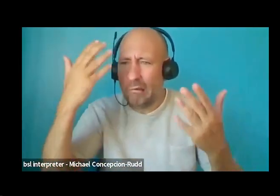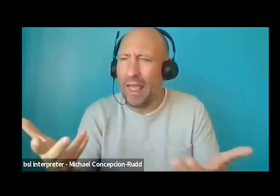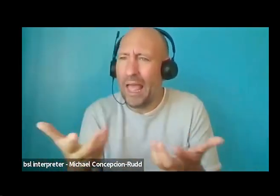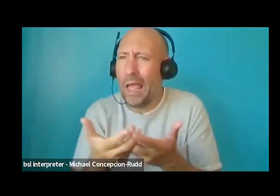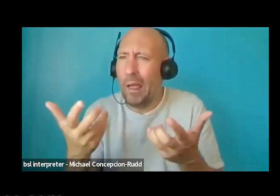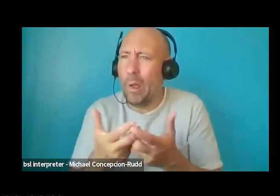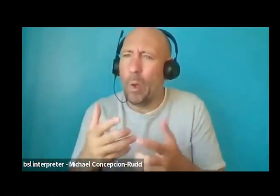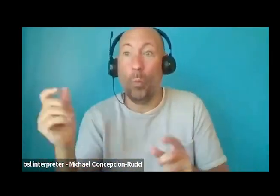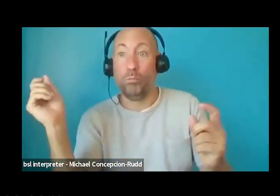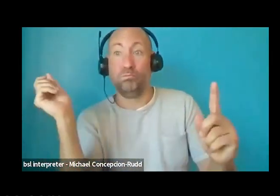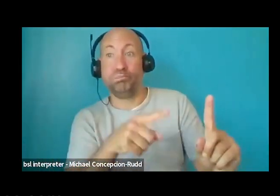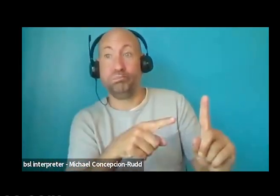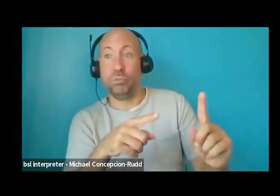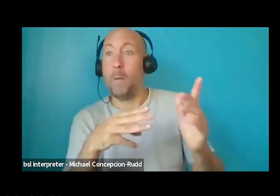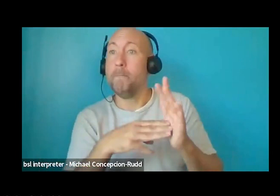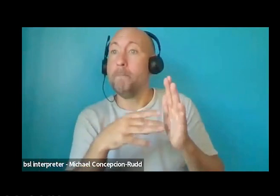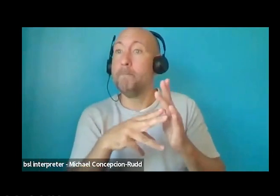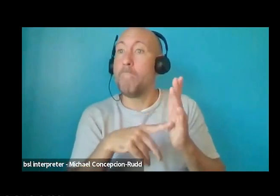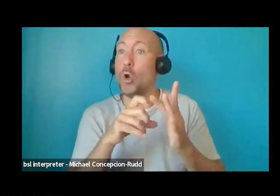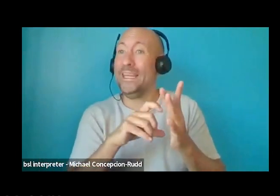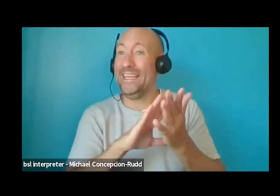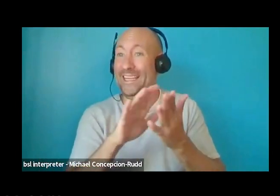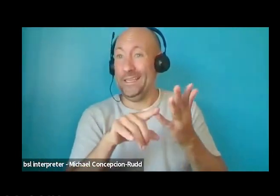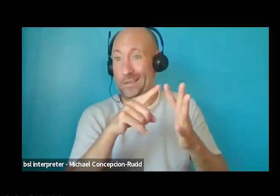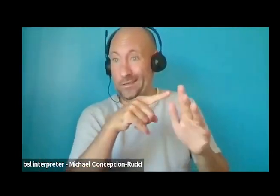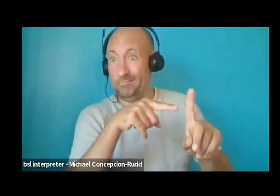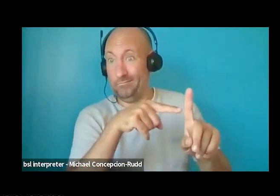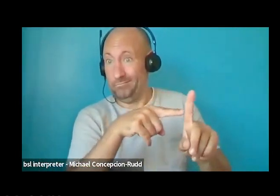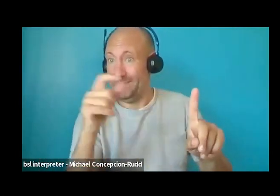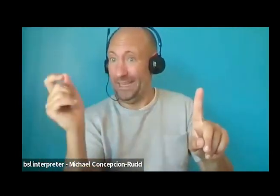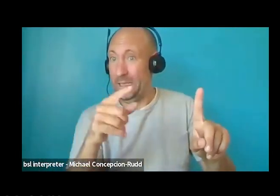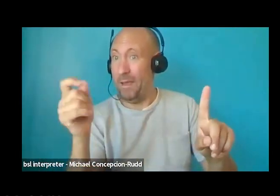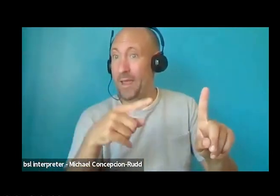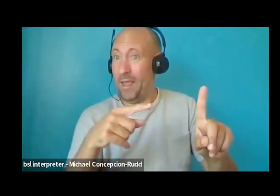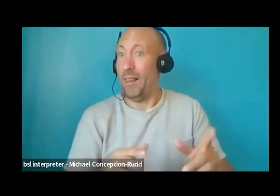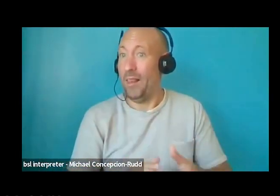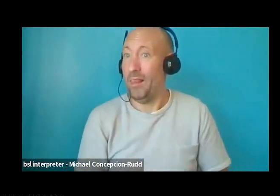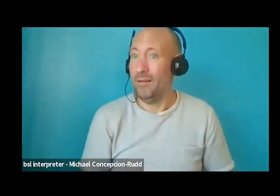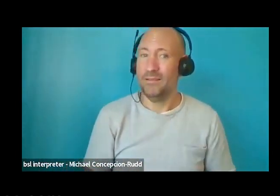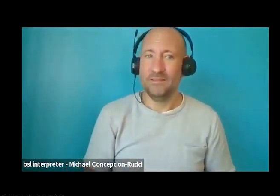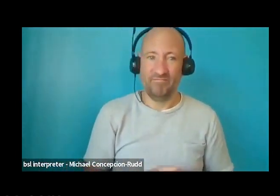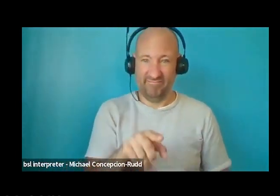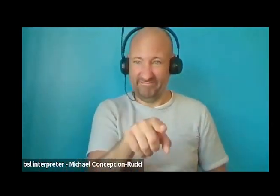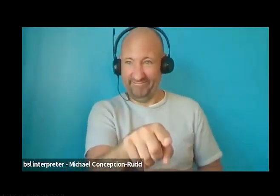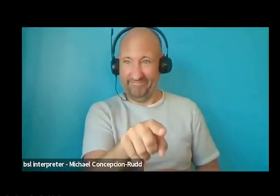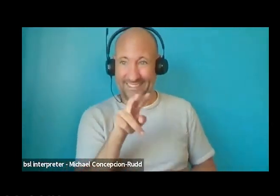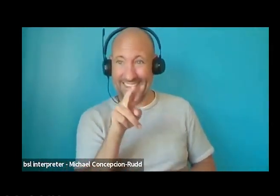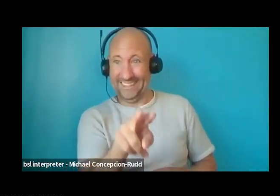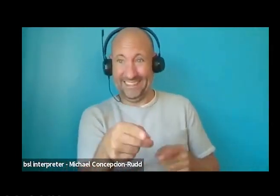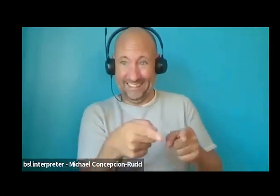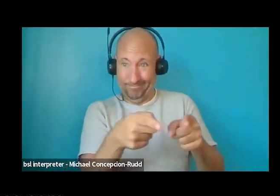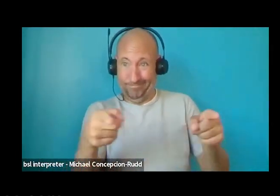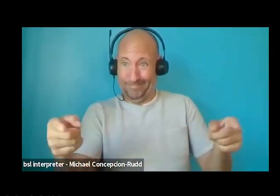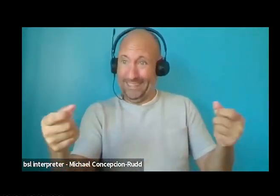Q&A function or email her at monique@stopgapdance.com, as you can see on the slide there.